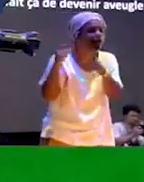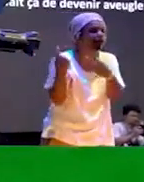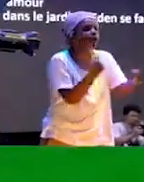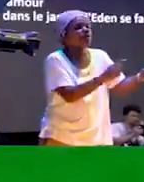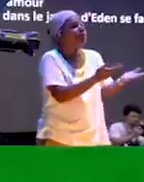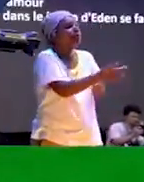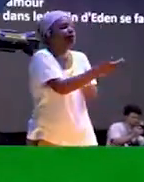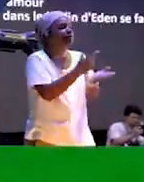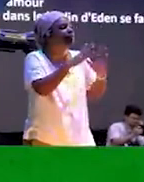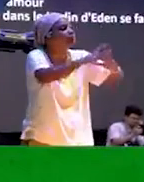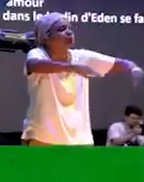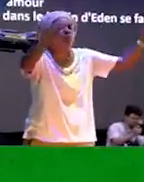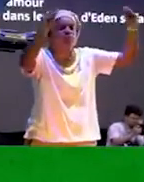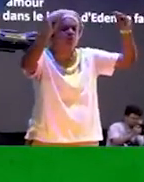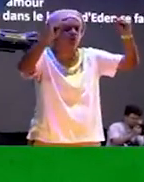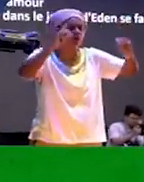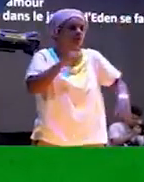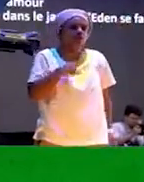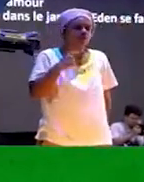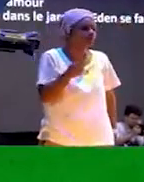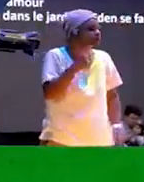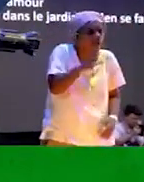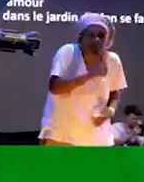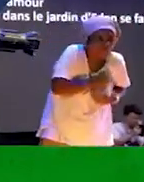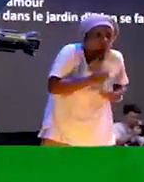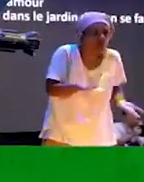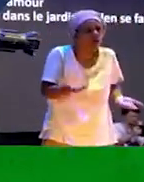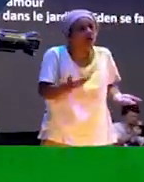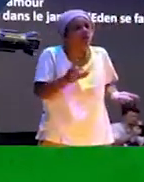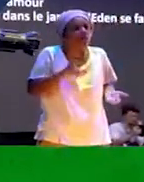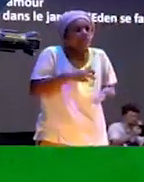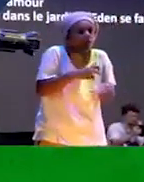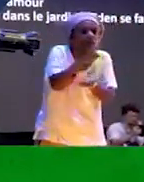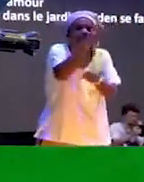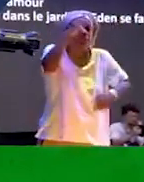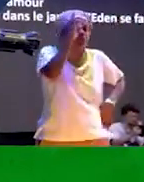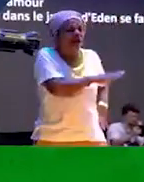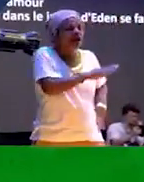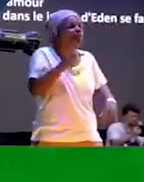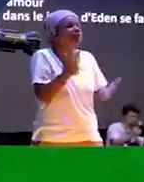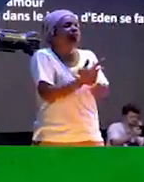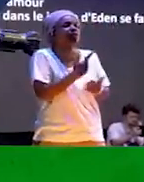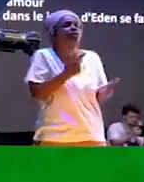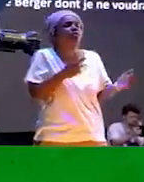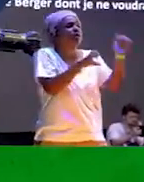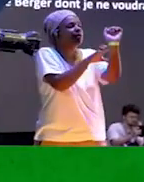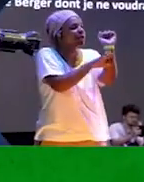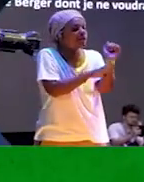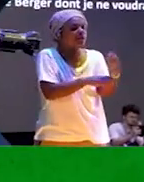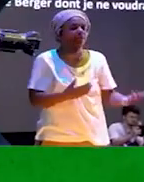This is not love. It is a serpent in the Garden of Eden posing as God, God! Your mother prays to